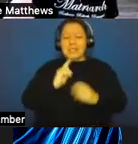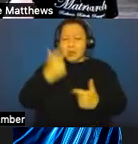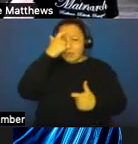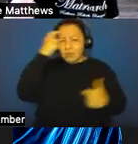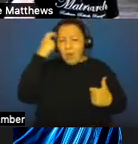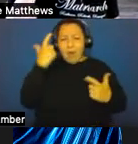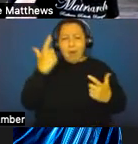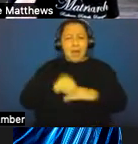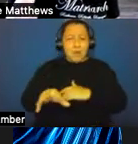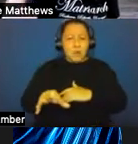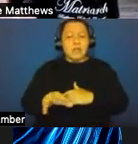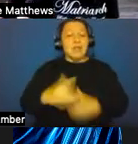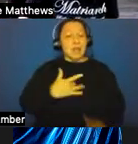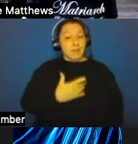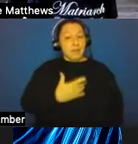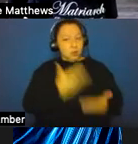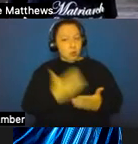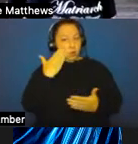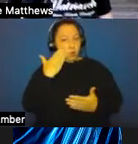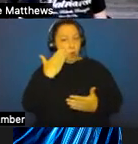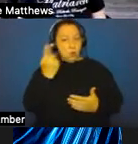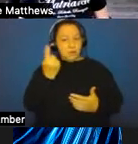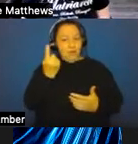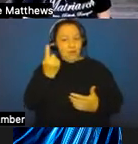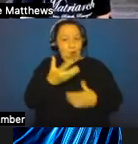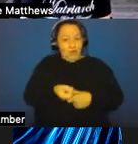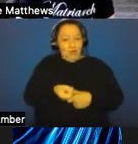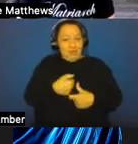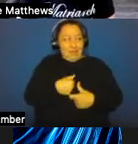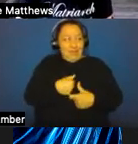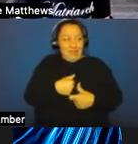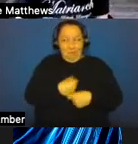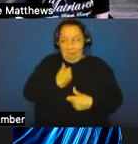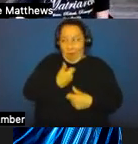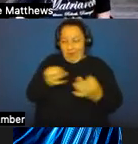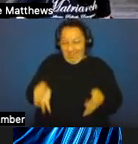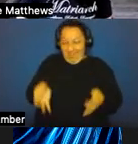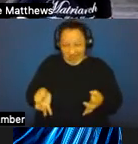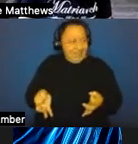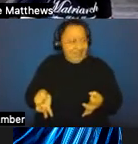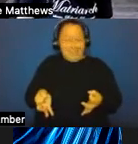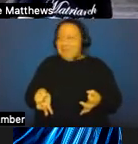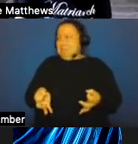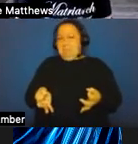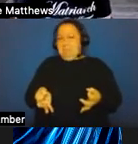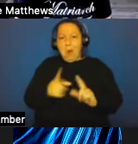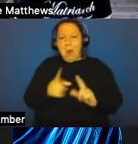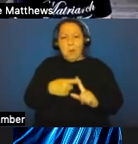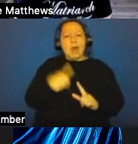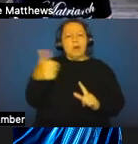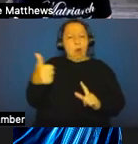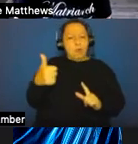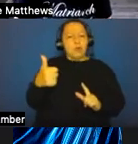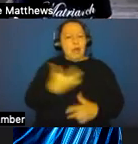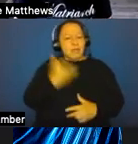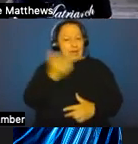is trusts you enough to make those decisions when you've had, some decisions that were taken from you. I